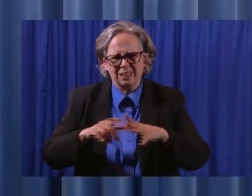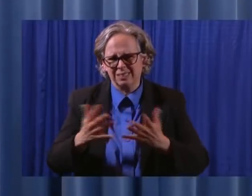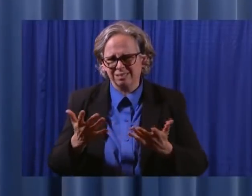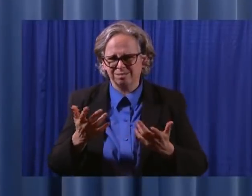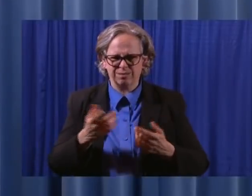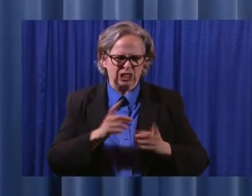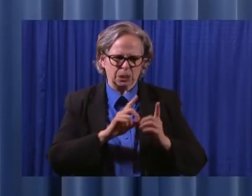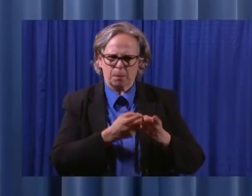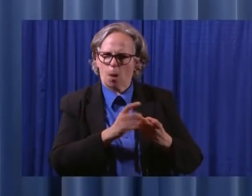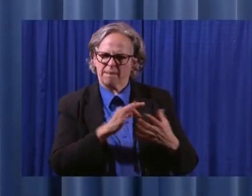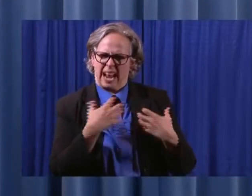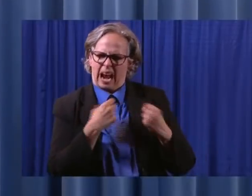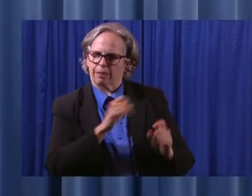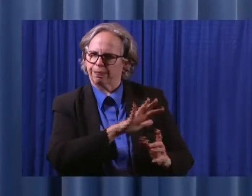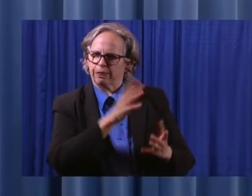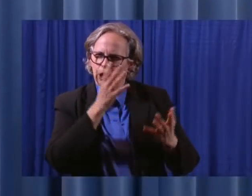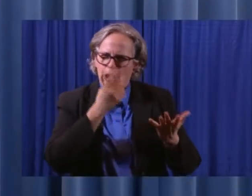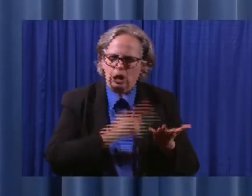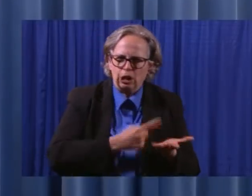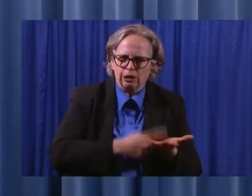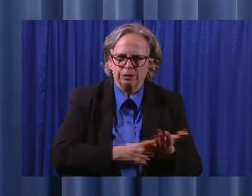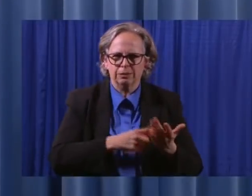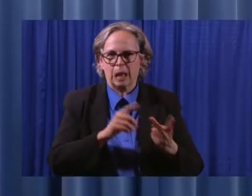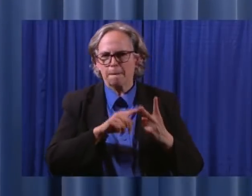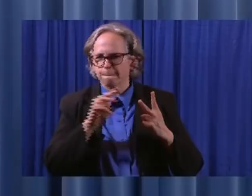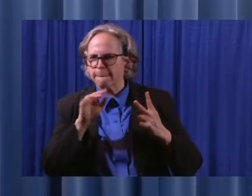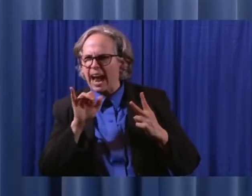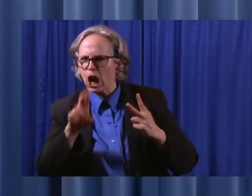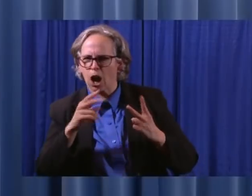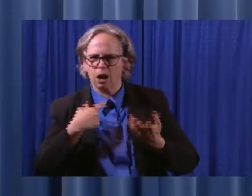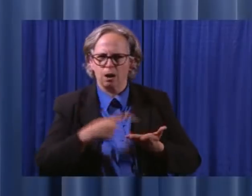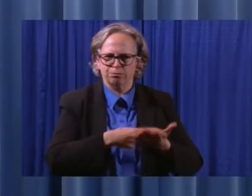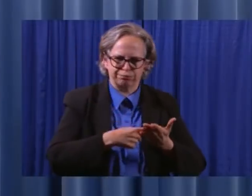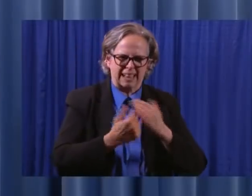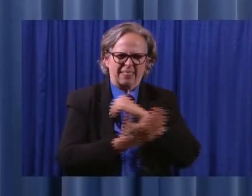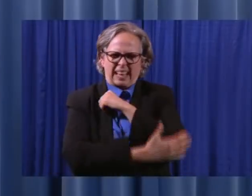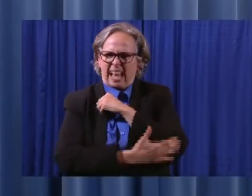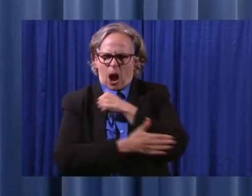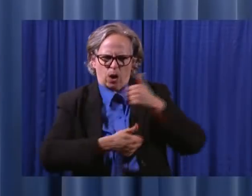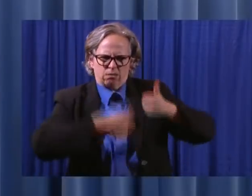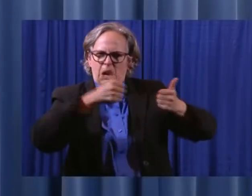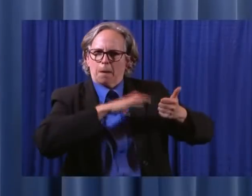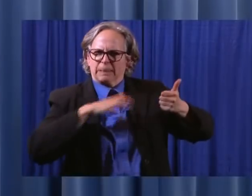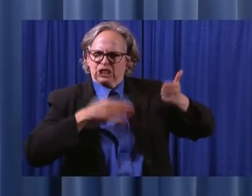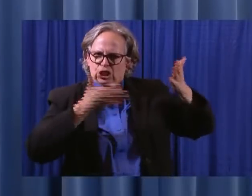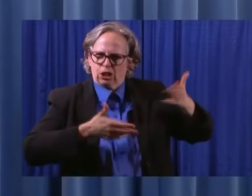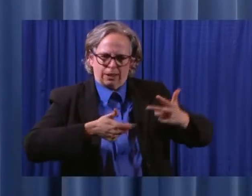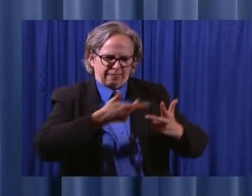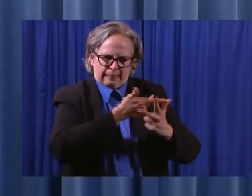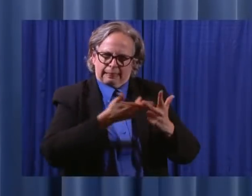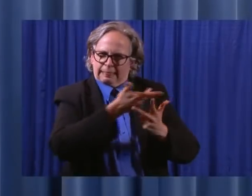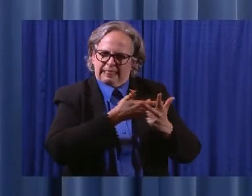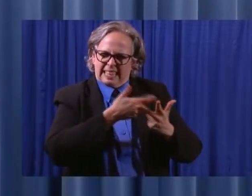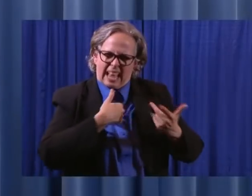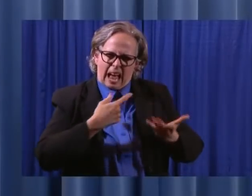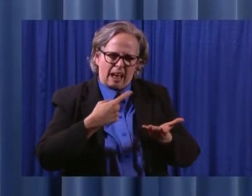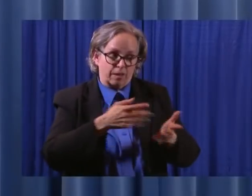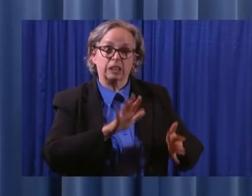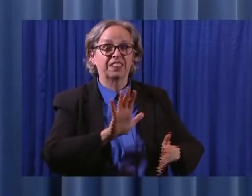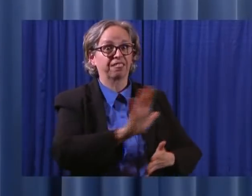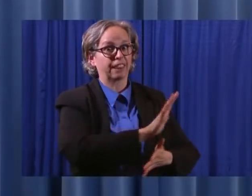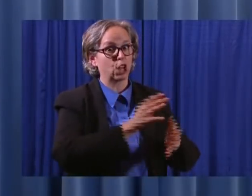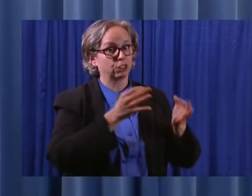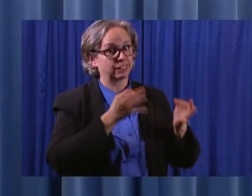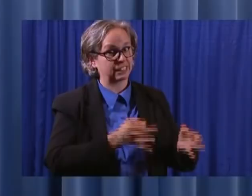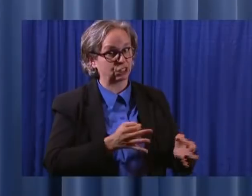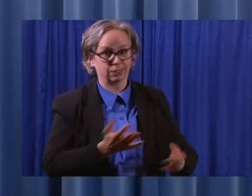directly with the mayors and directly with county commissioners and whoever in whatever area it is the right authorities. So these are